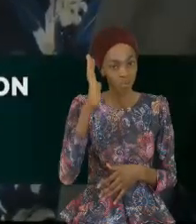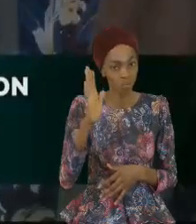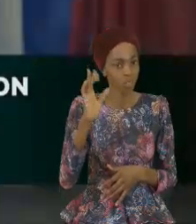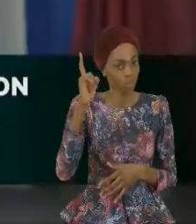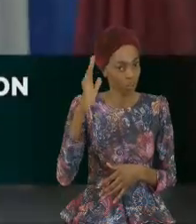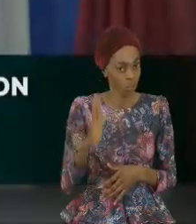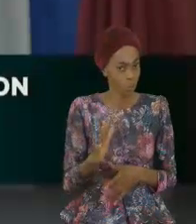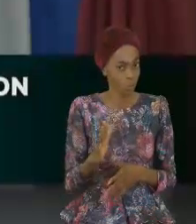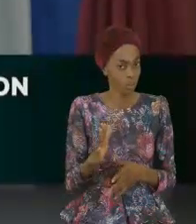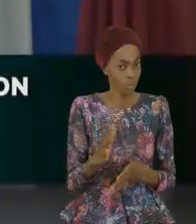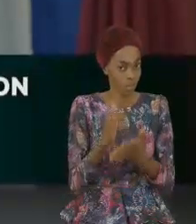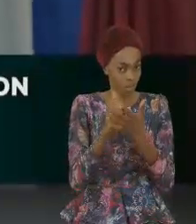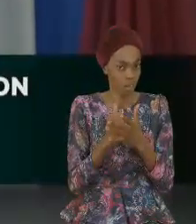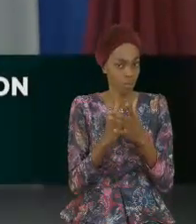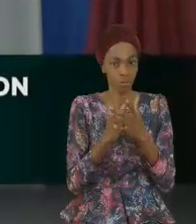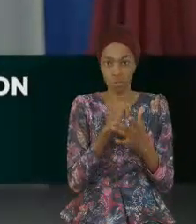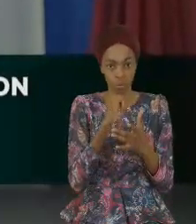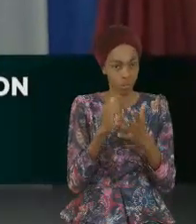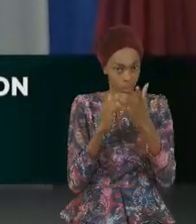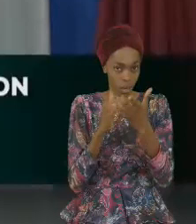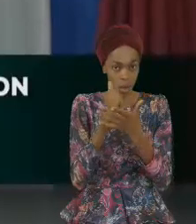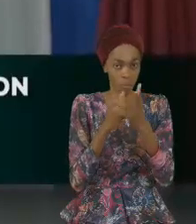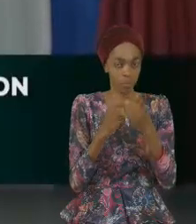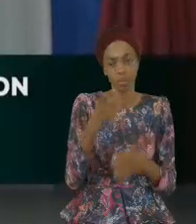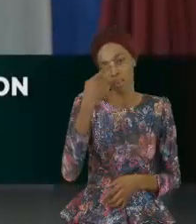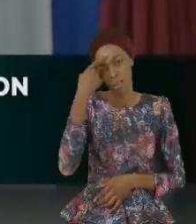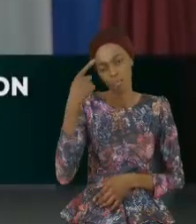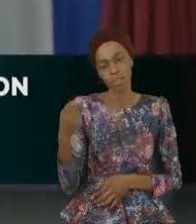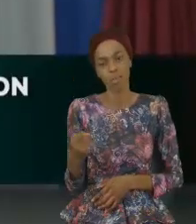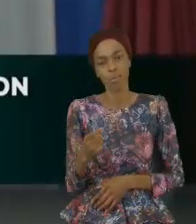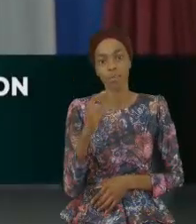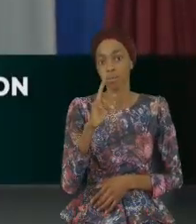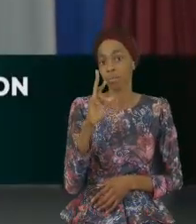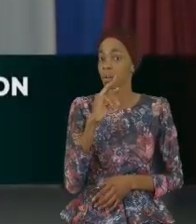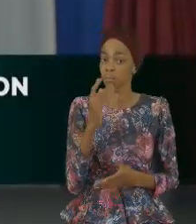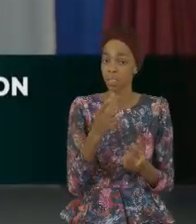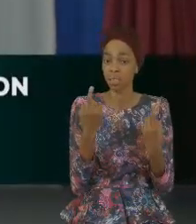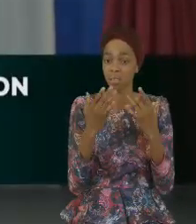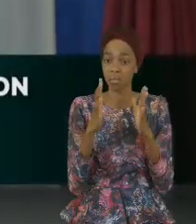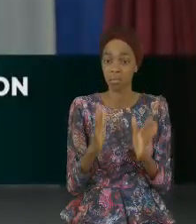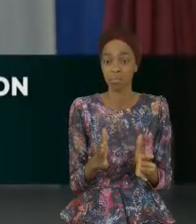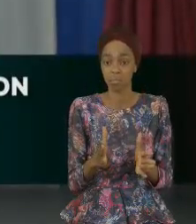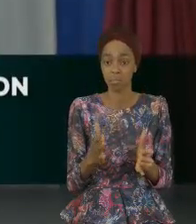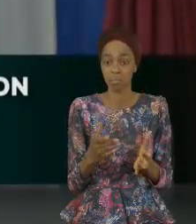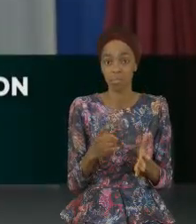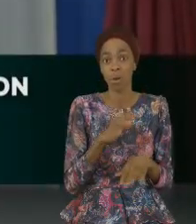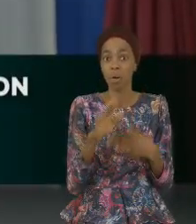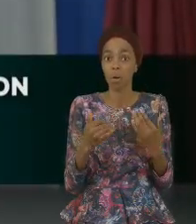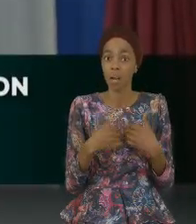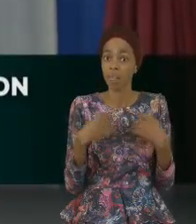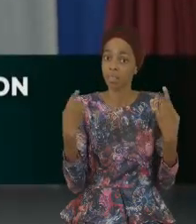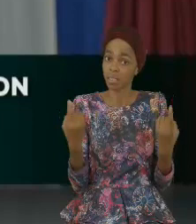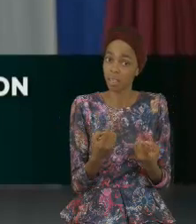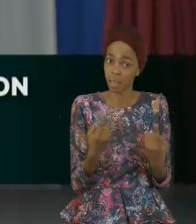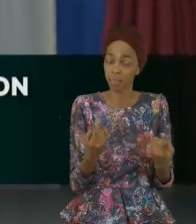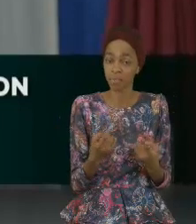have not to help you? Because you are a sinner, all have sinned and come short of the